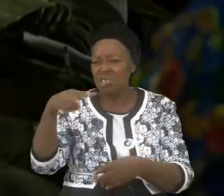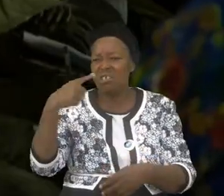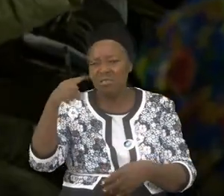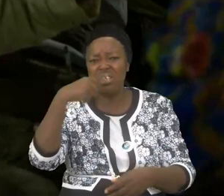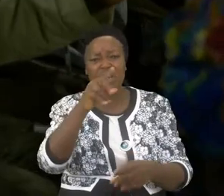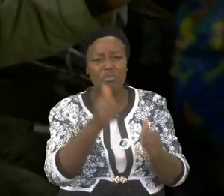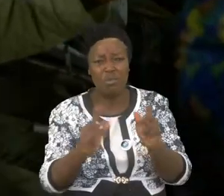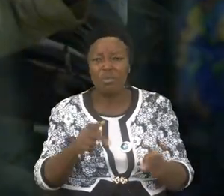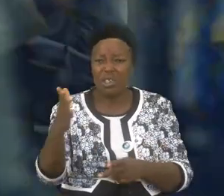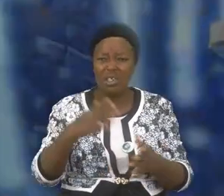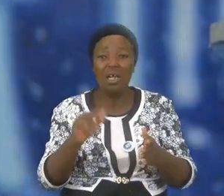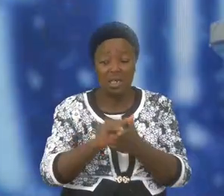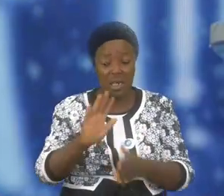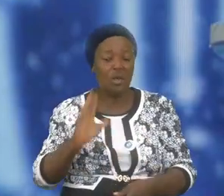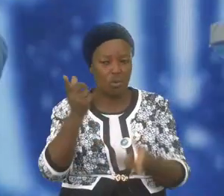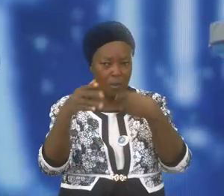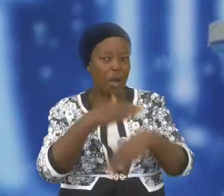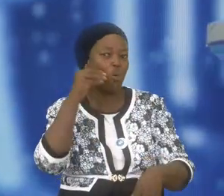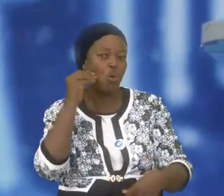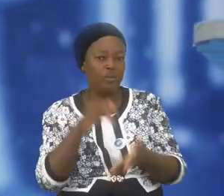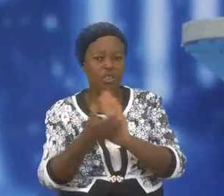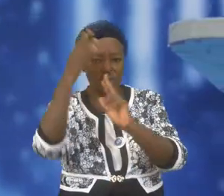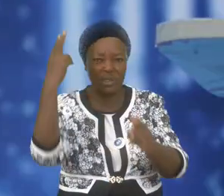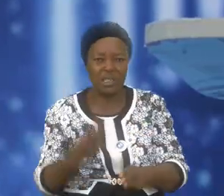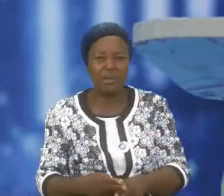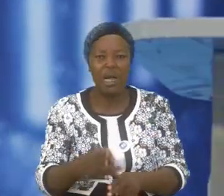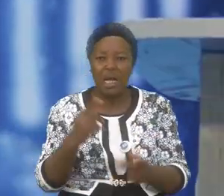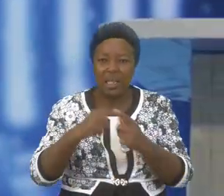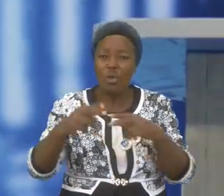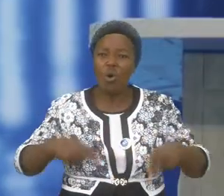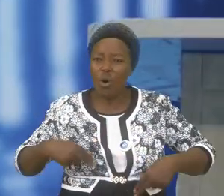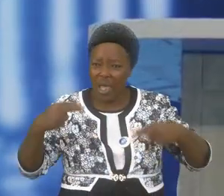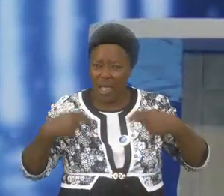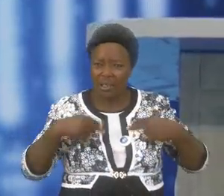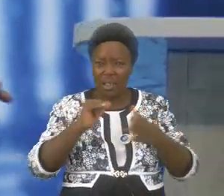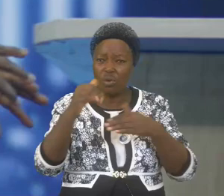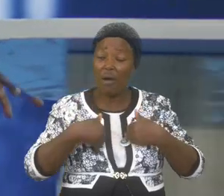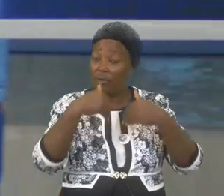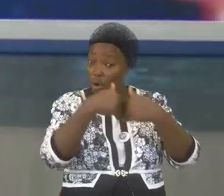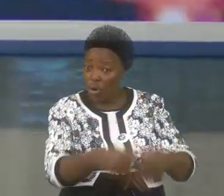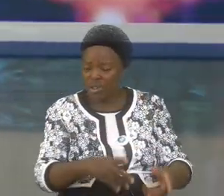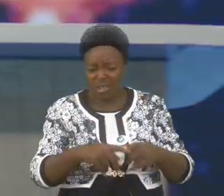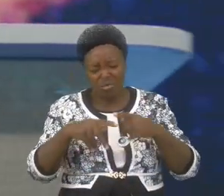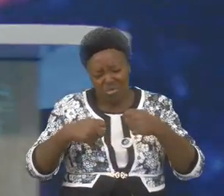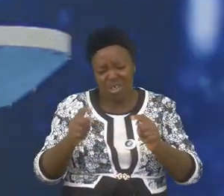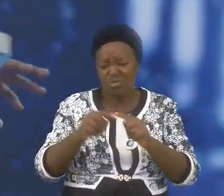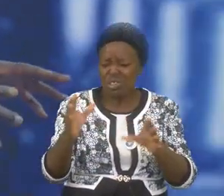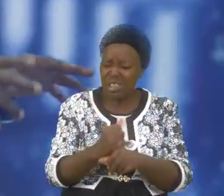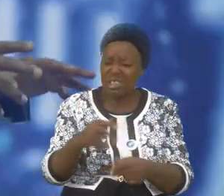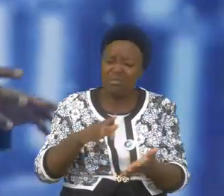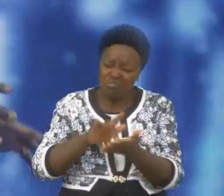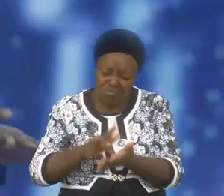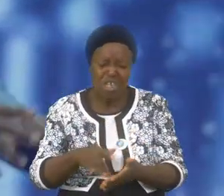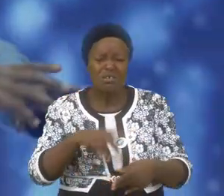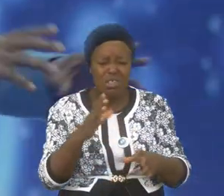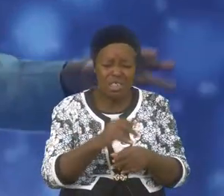your health that you have lost, and you try to take this and take this and take the herb and take the pills and take